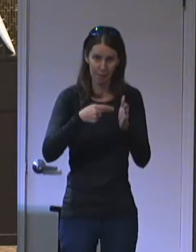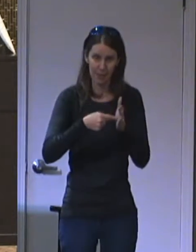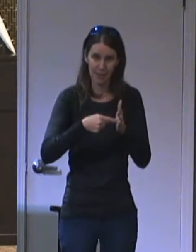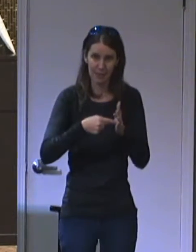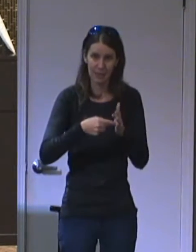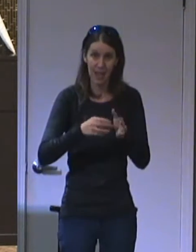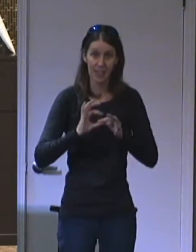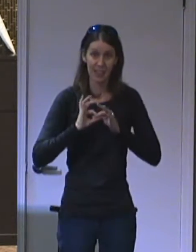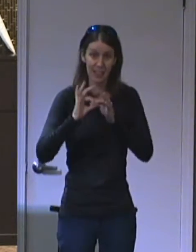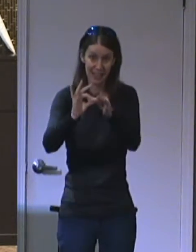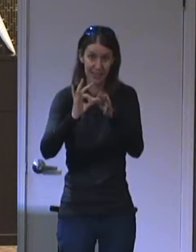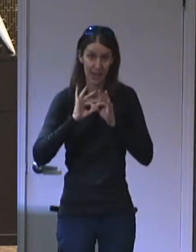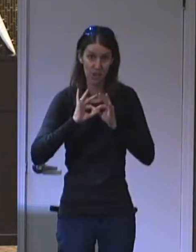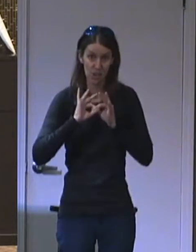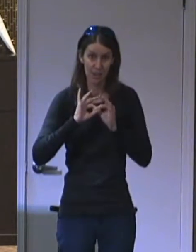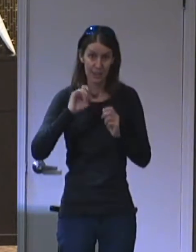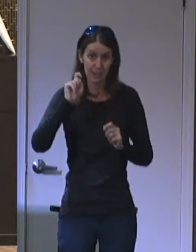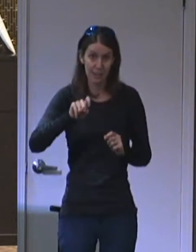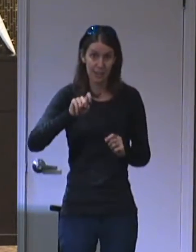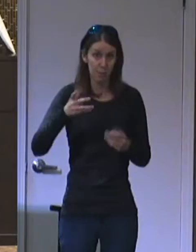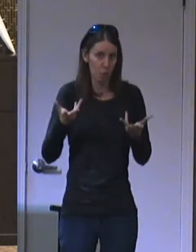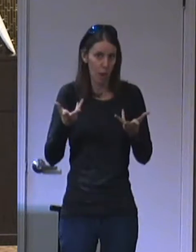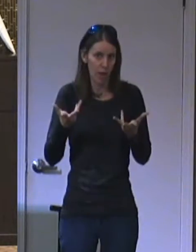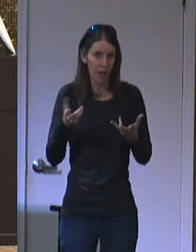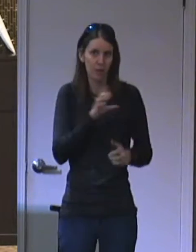my connection to Christ